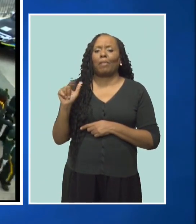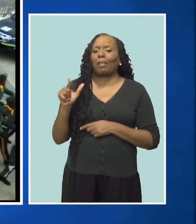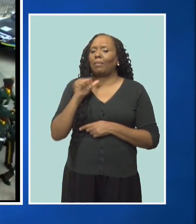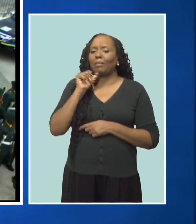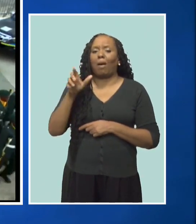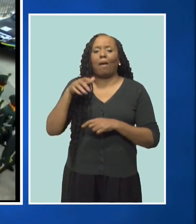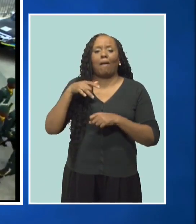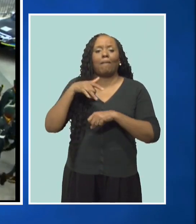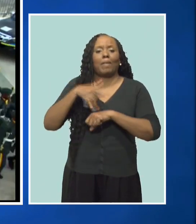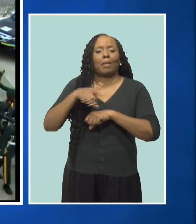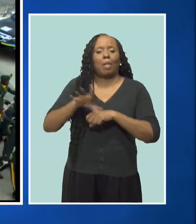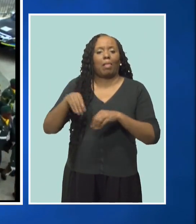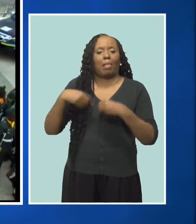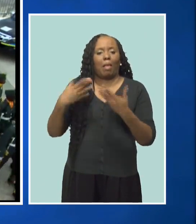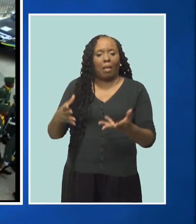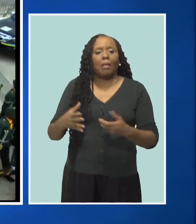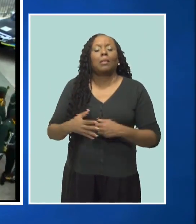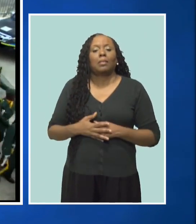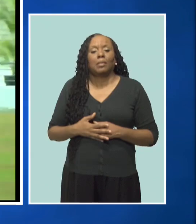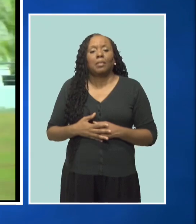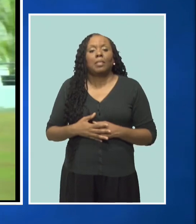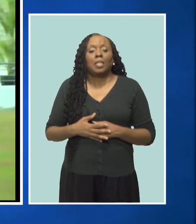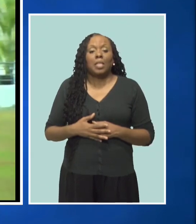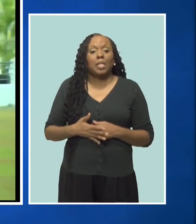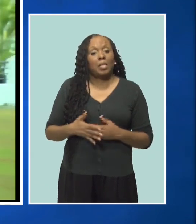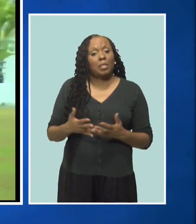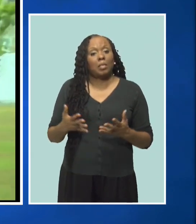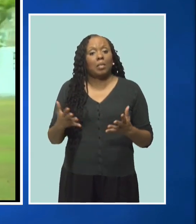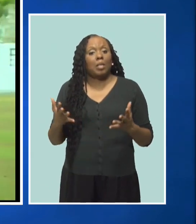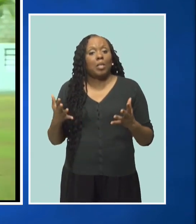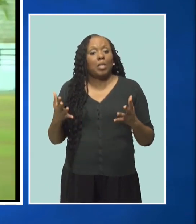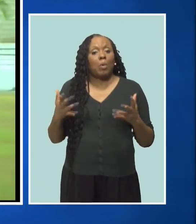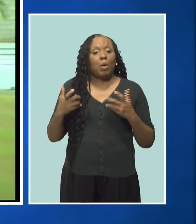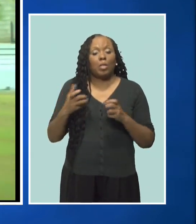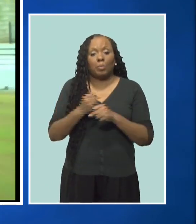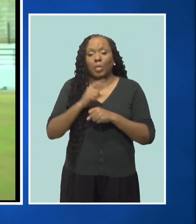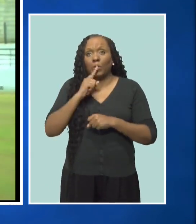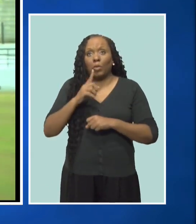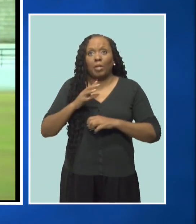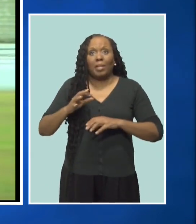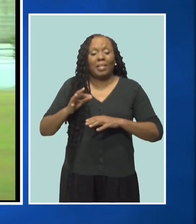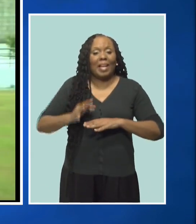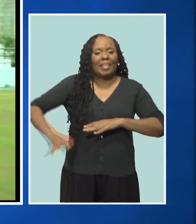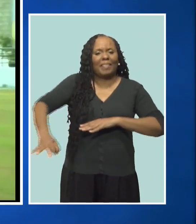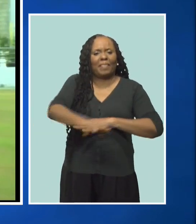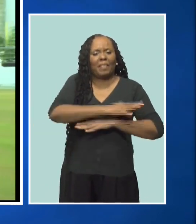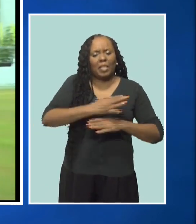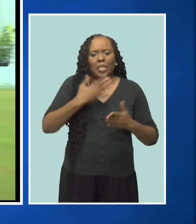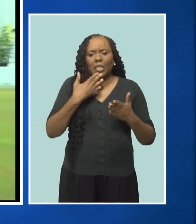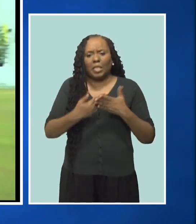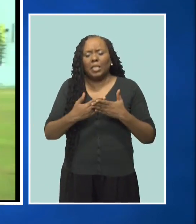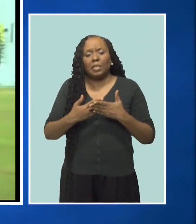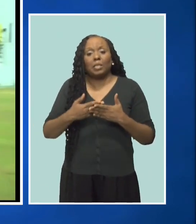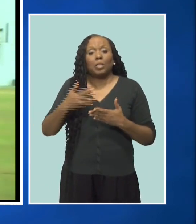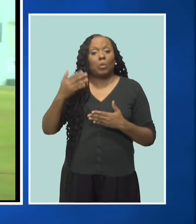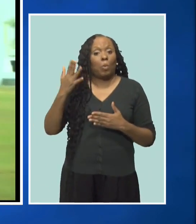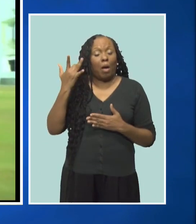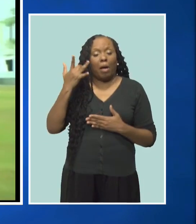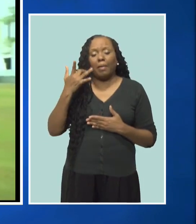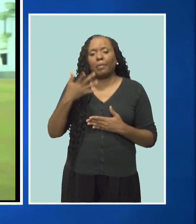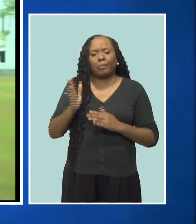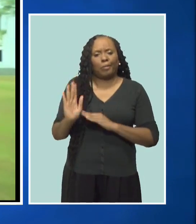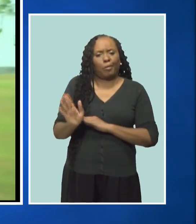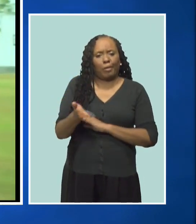to host an upcoming cricket tour and efforts were being made to prevent the field from being damaged. He was speaking during a media conference to announce plans